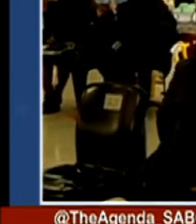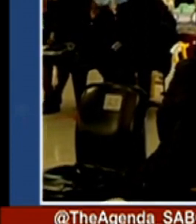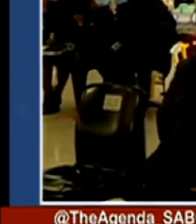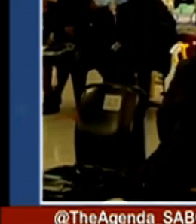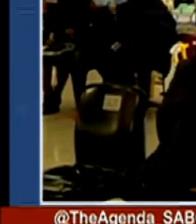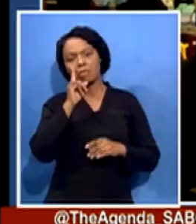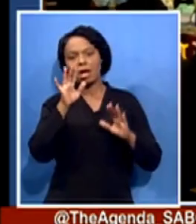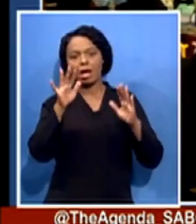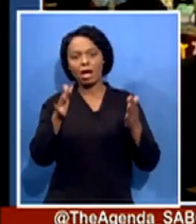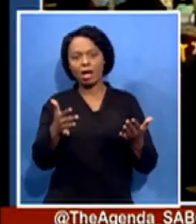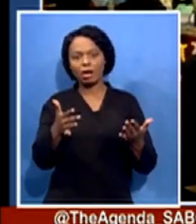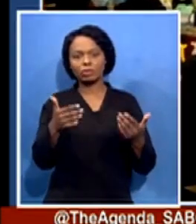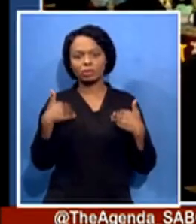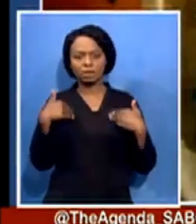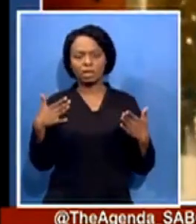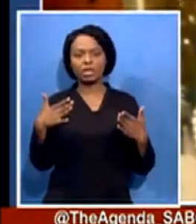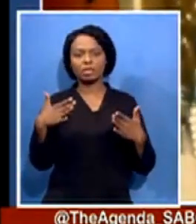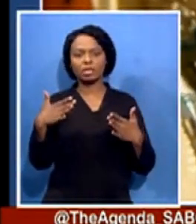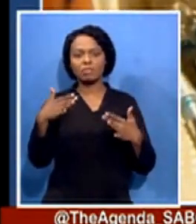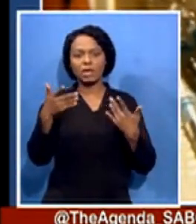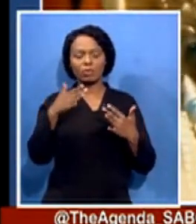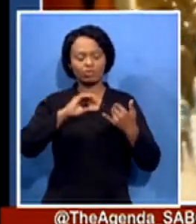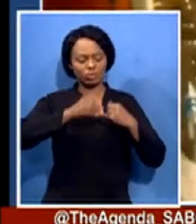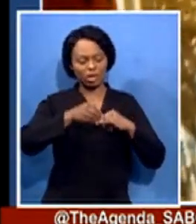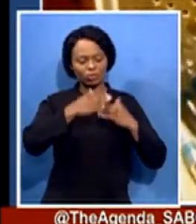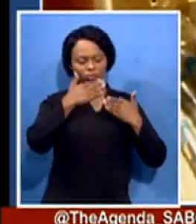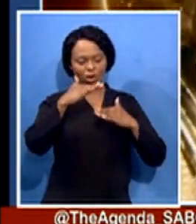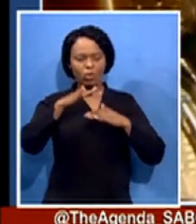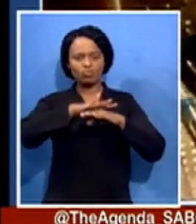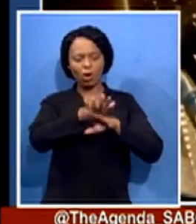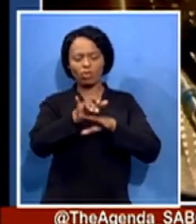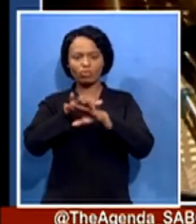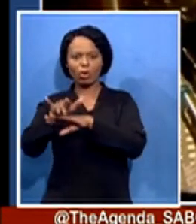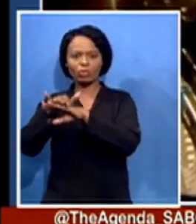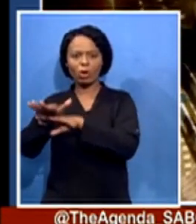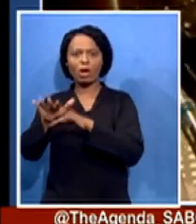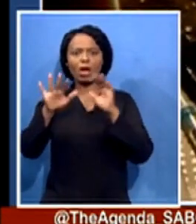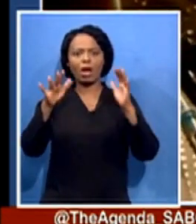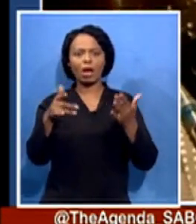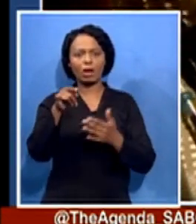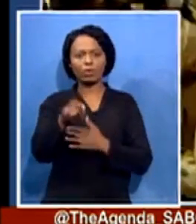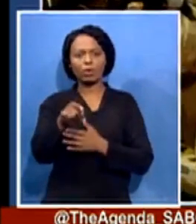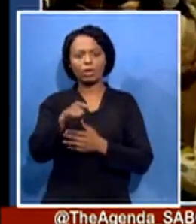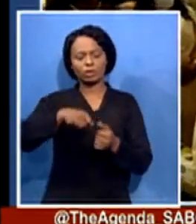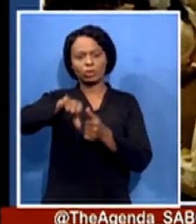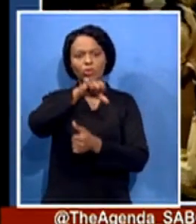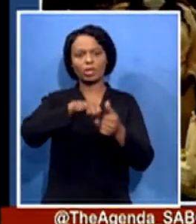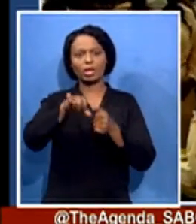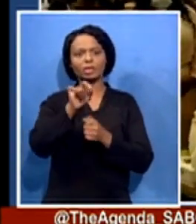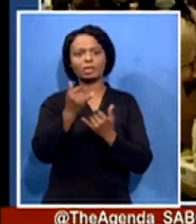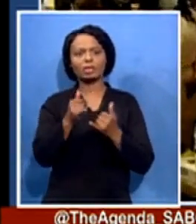in the way the virus is continually circulating in our population. So that's why we're interested in adolescents.